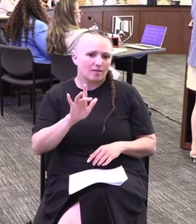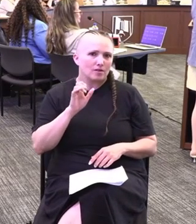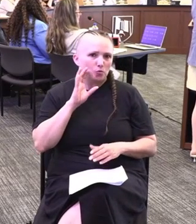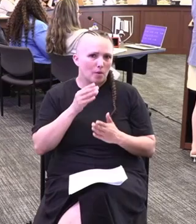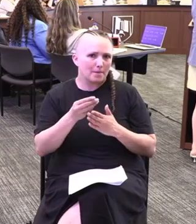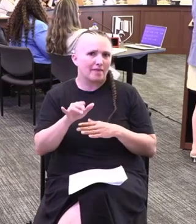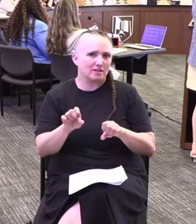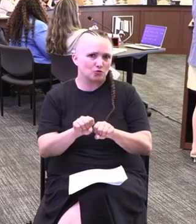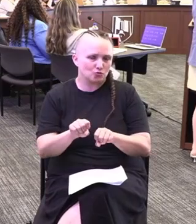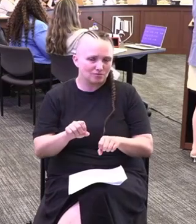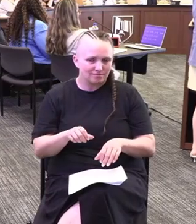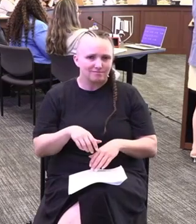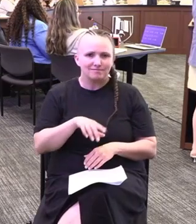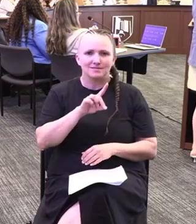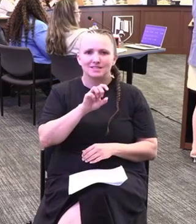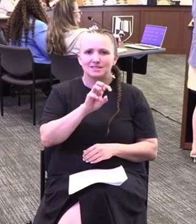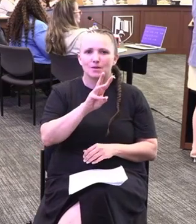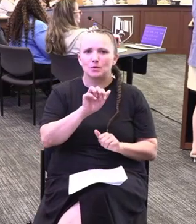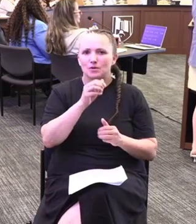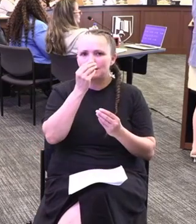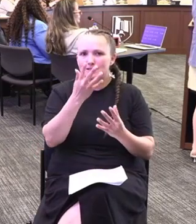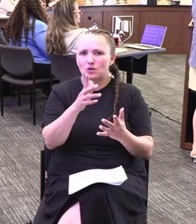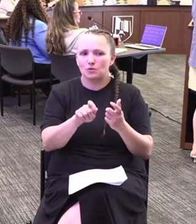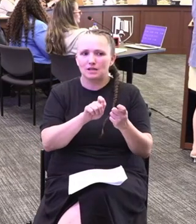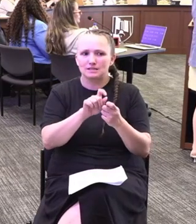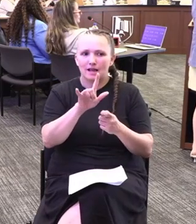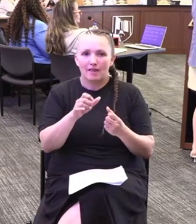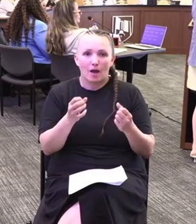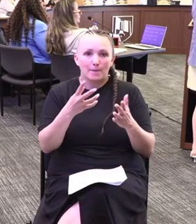shoe. DSW can tell you exactly